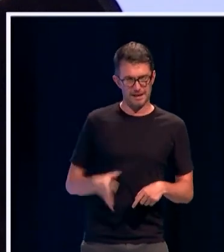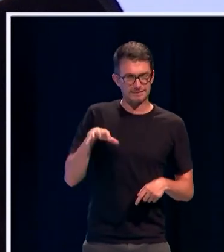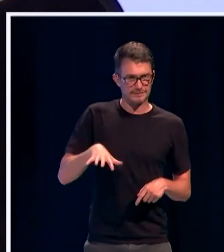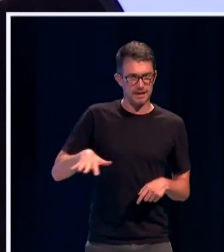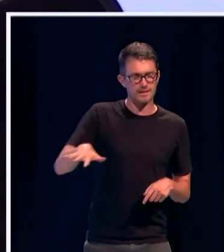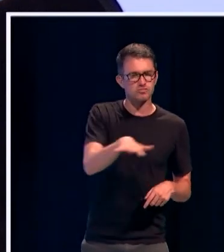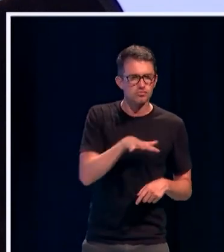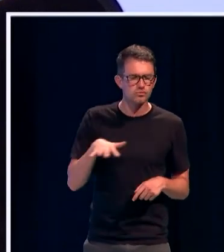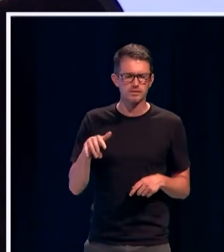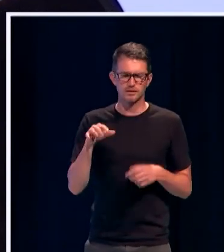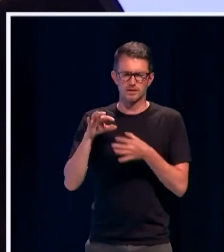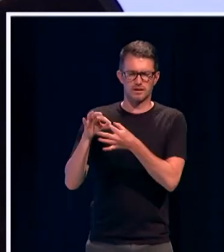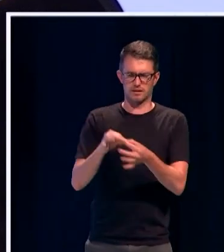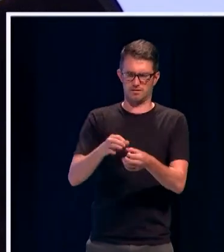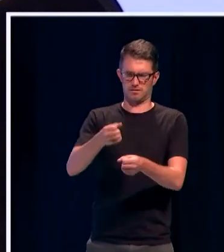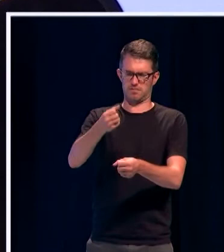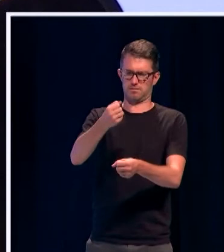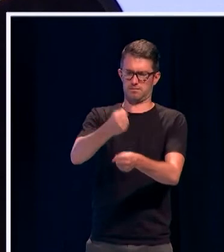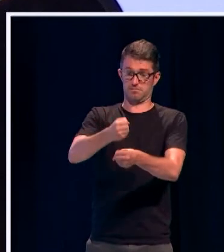making. Then we have the